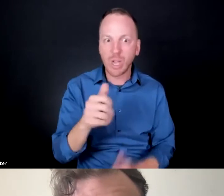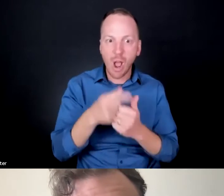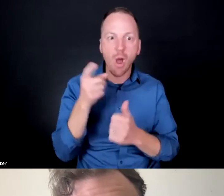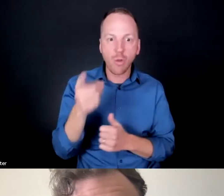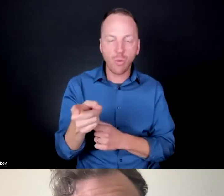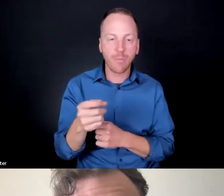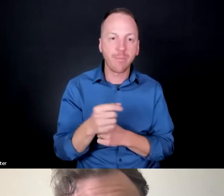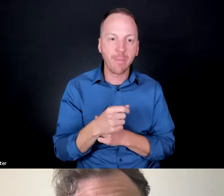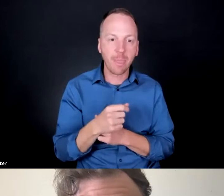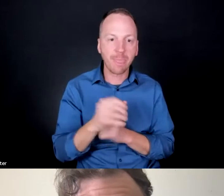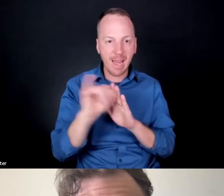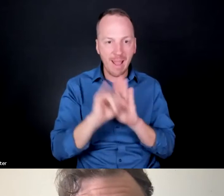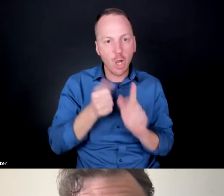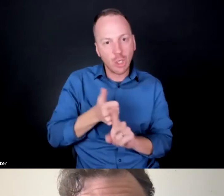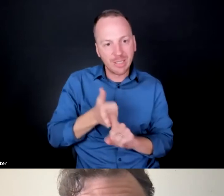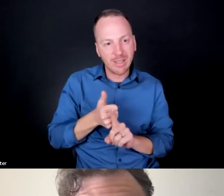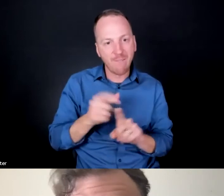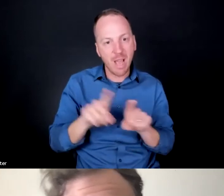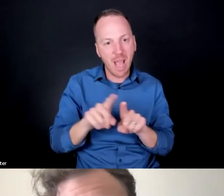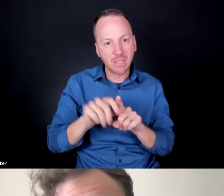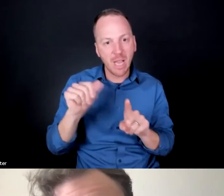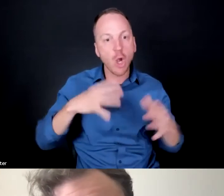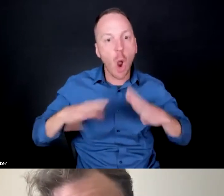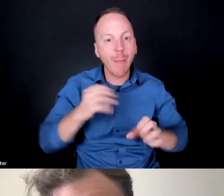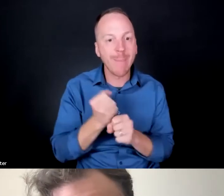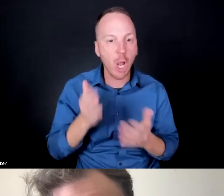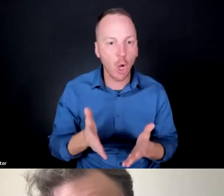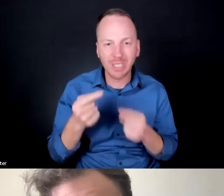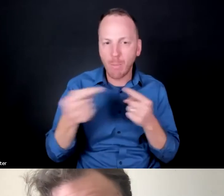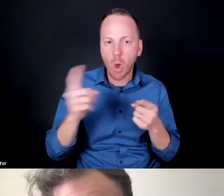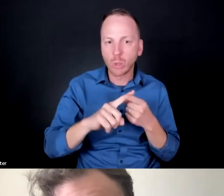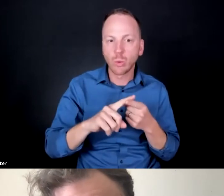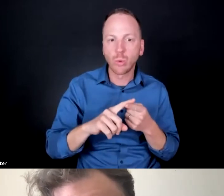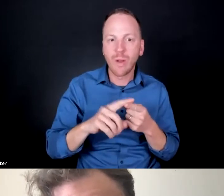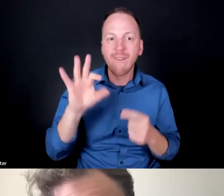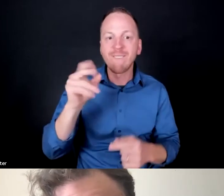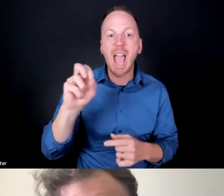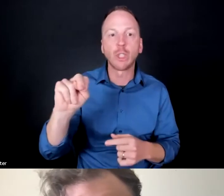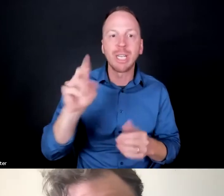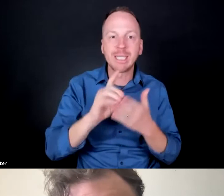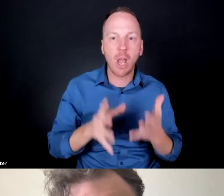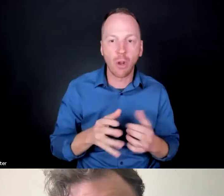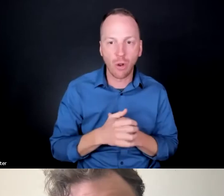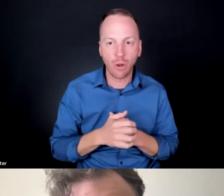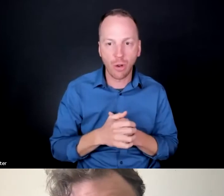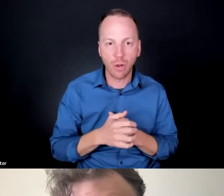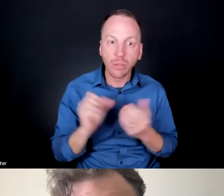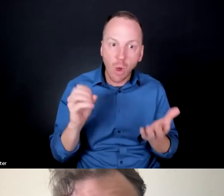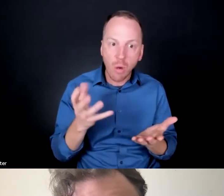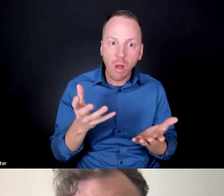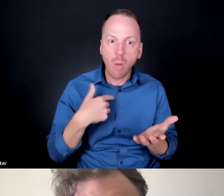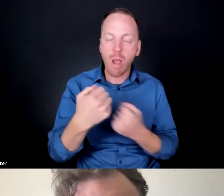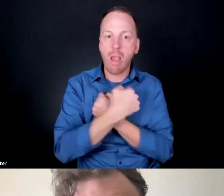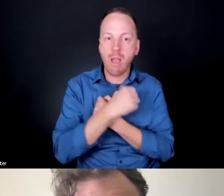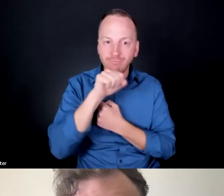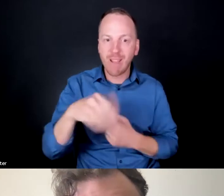you identified yourself as a garment maker as opposed to a fashion designer. So would love to just